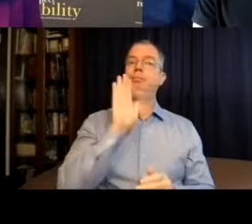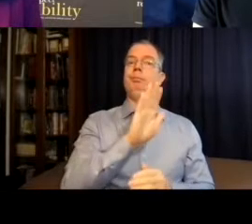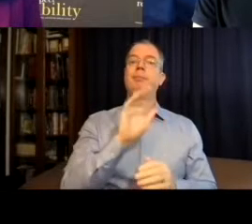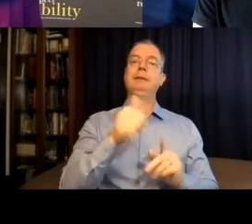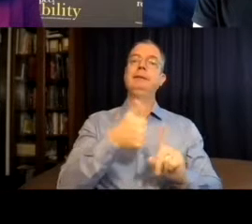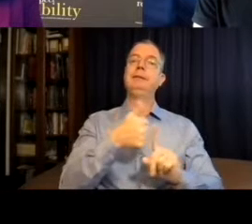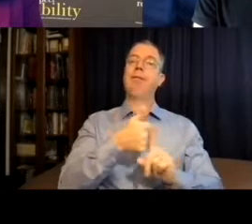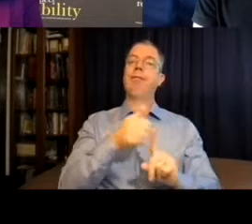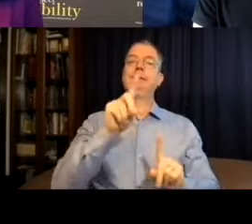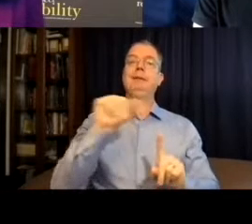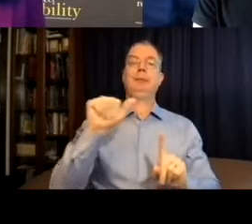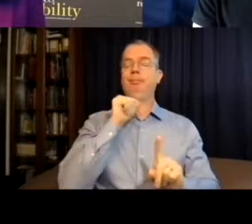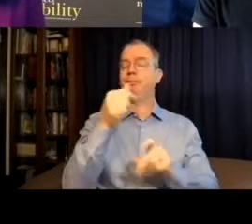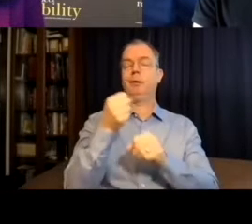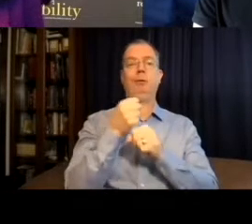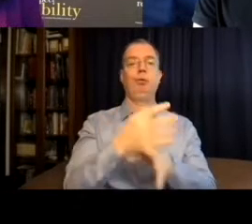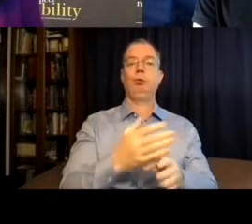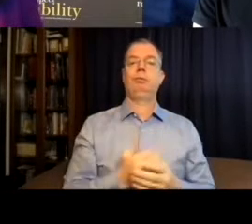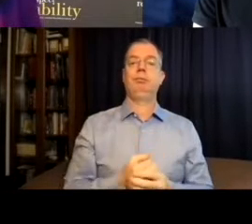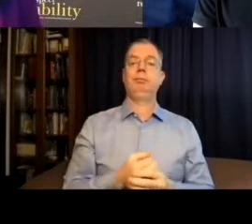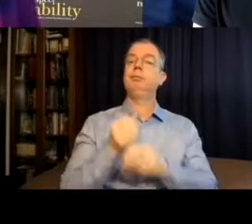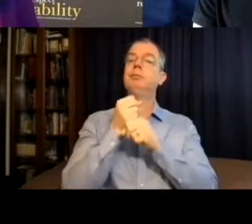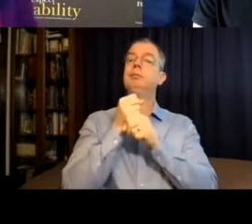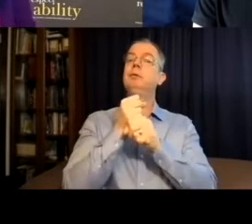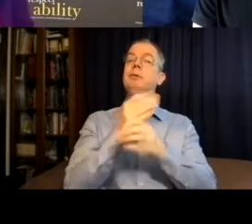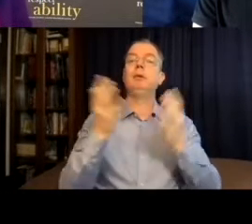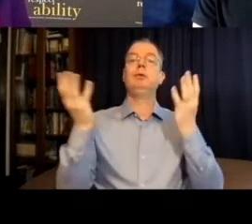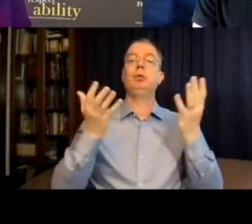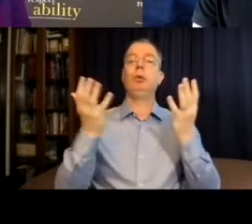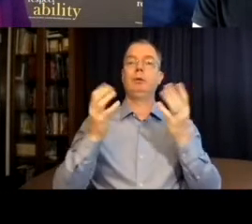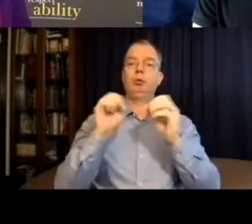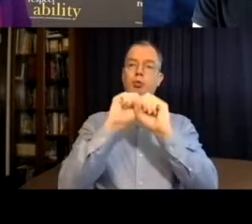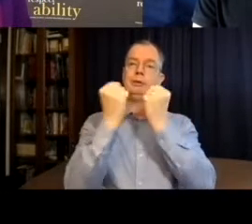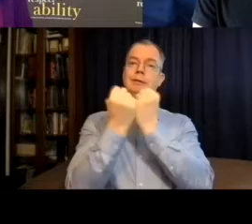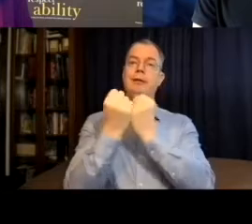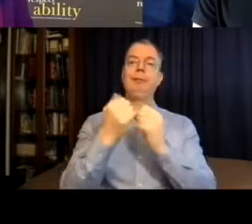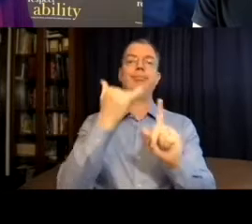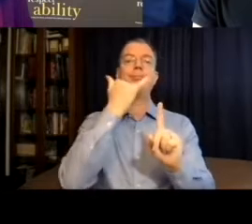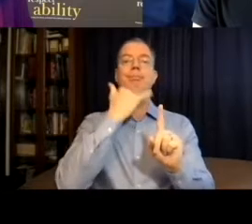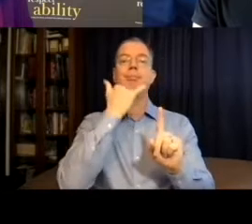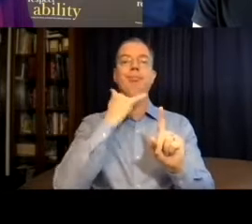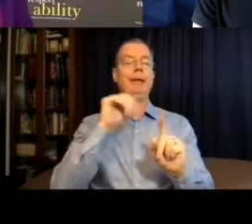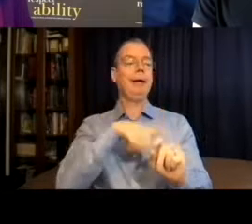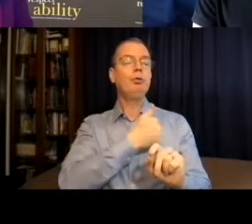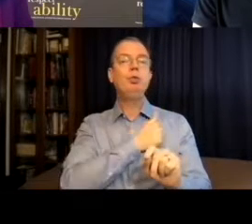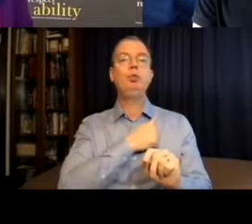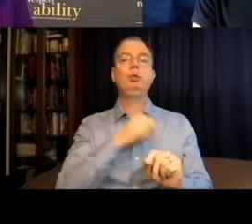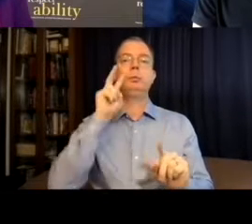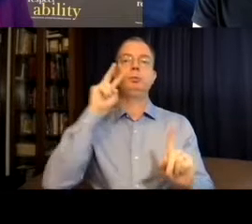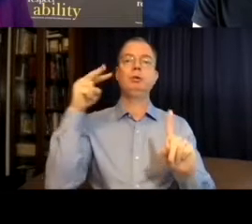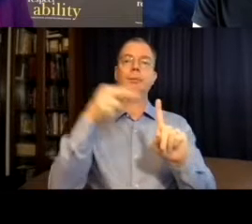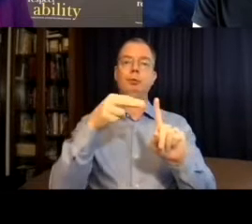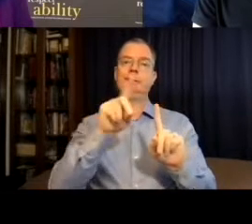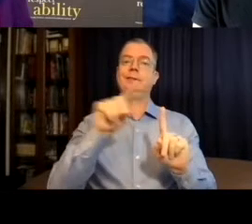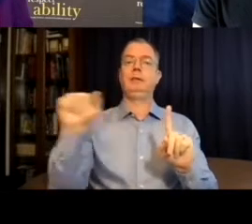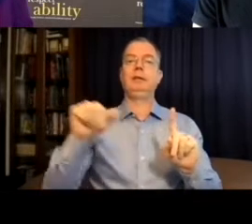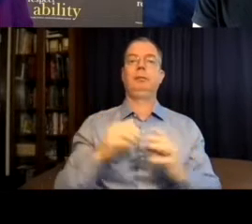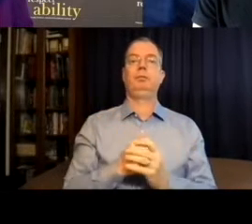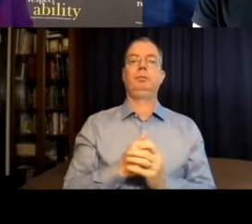People with disabilities experience barriers in life every day. It is not caused by their disability, but by society's